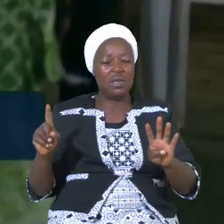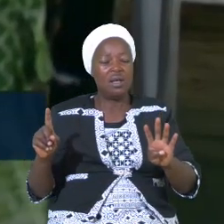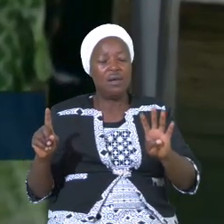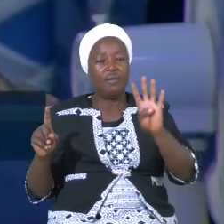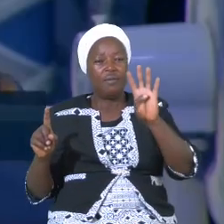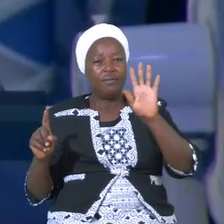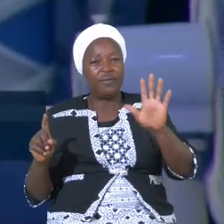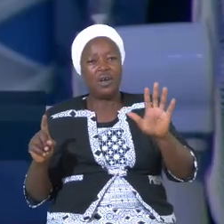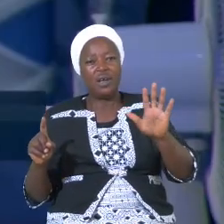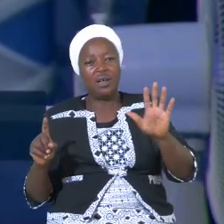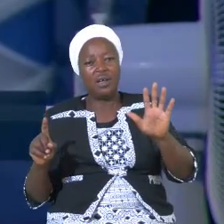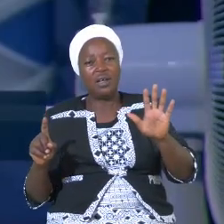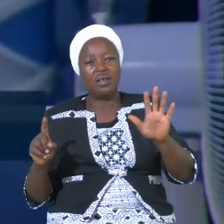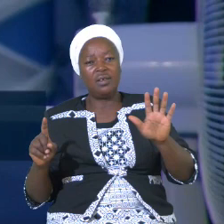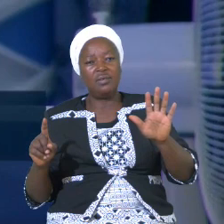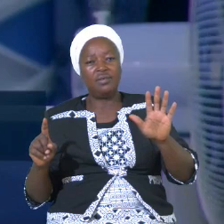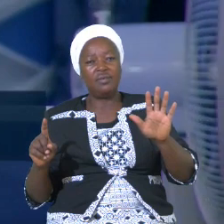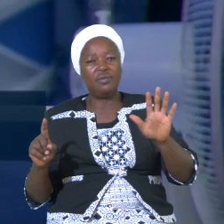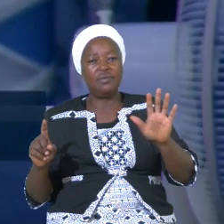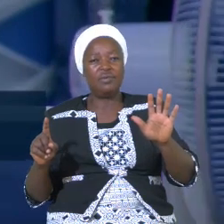nine one five